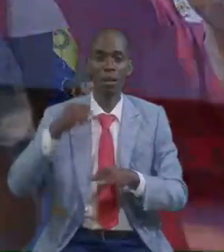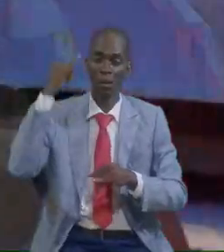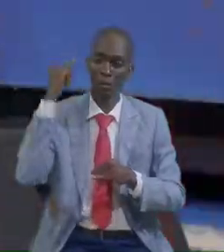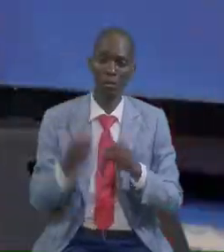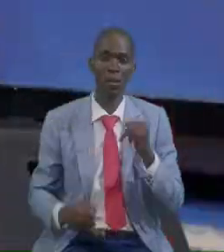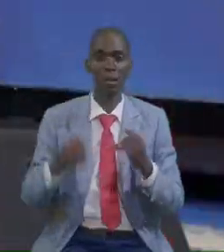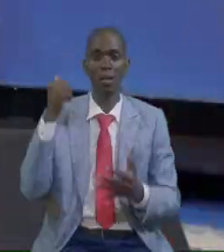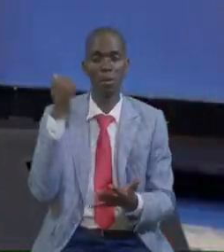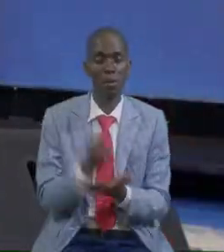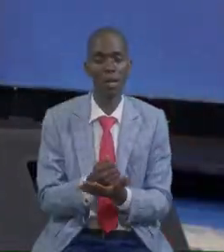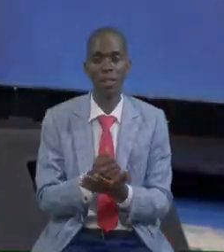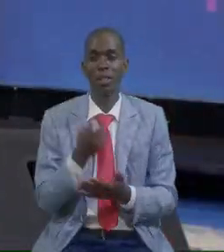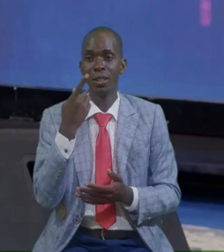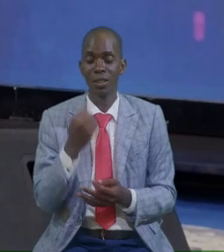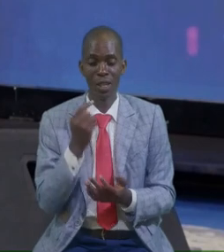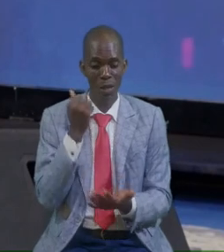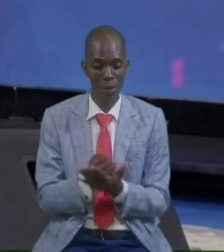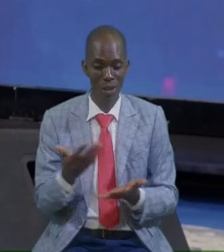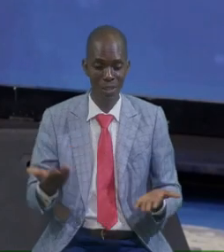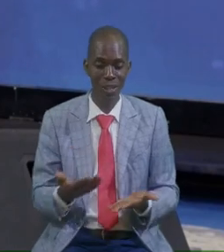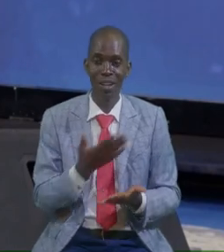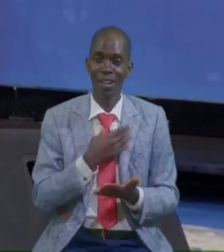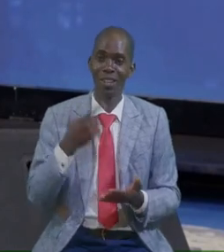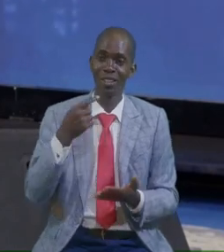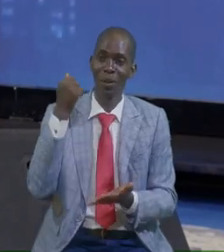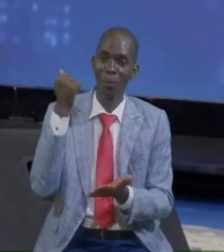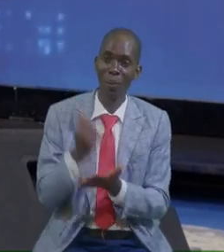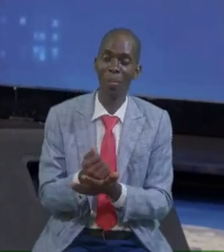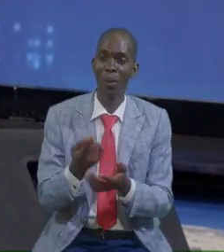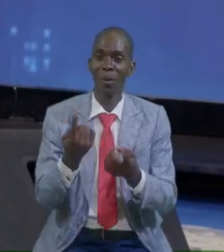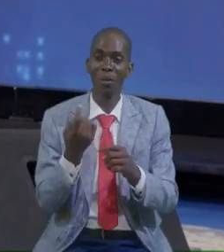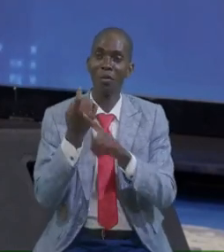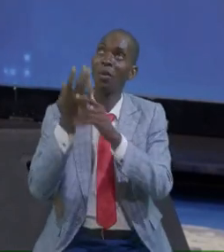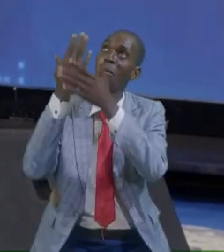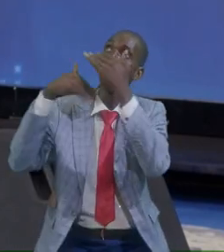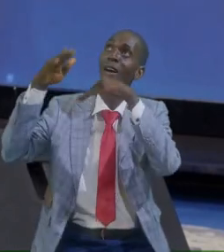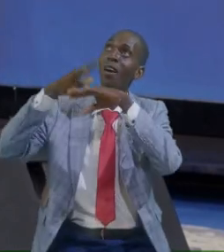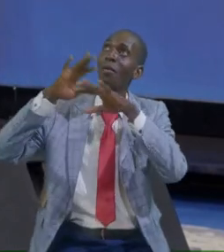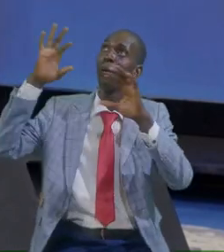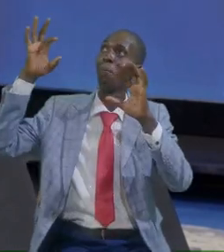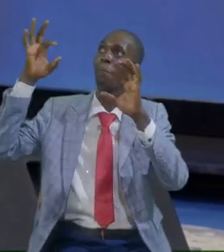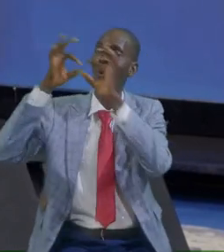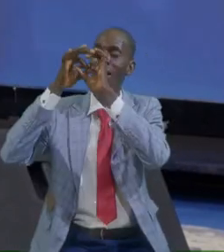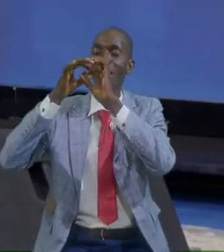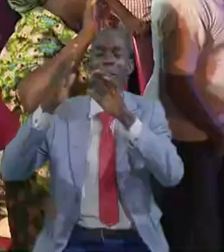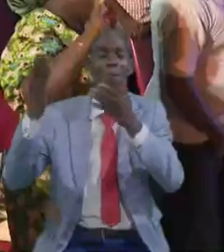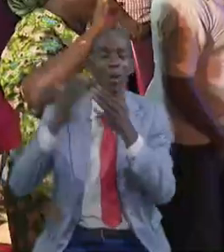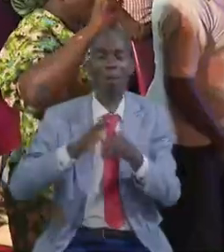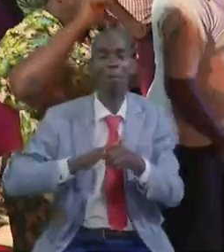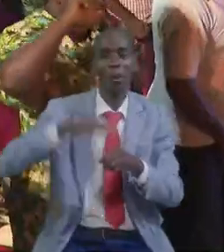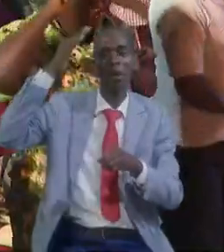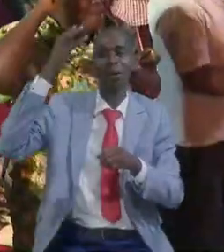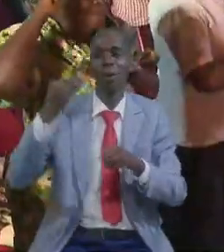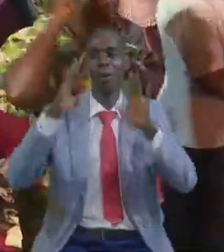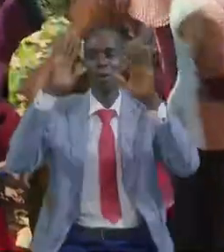the amen here and the amen coming from heaven will bring an explosion of miracle in your